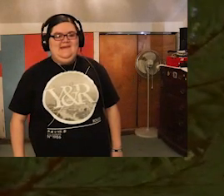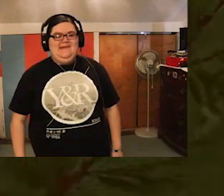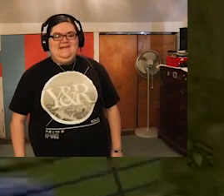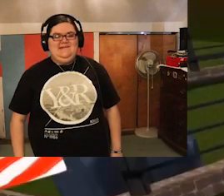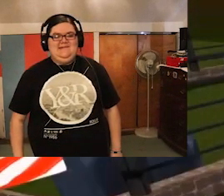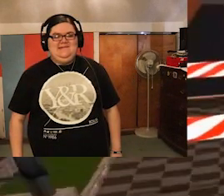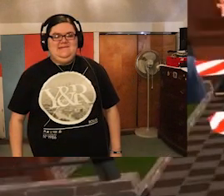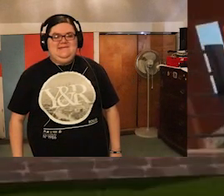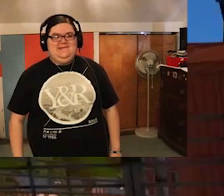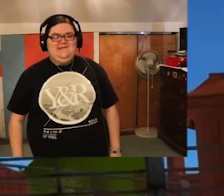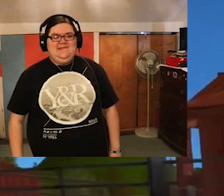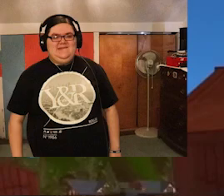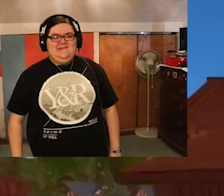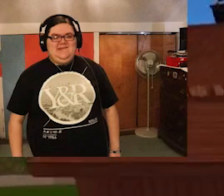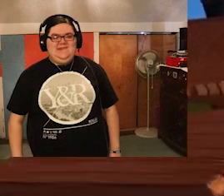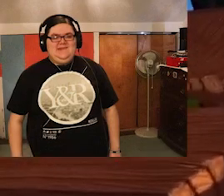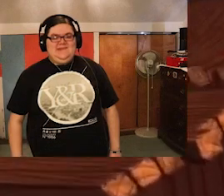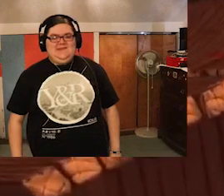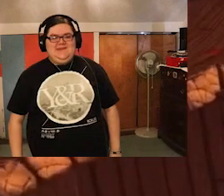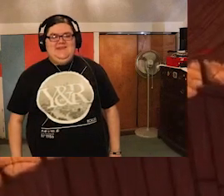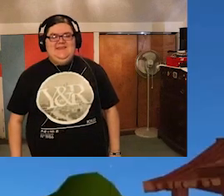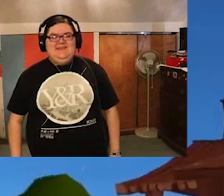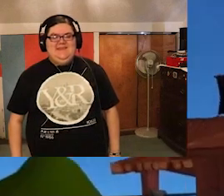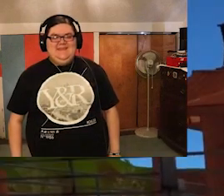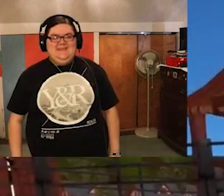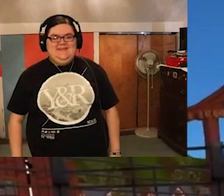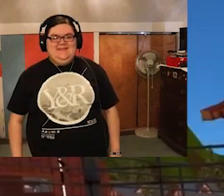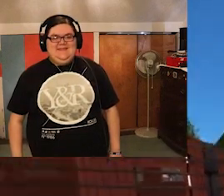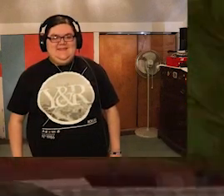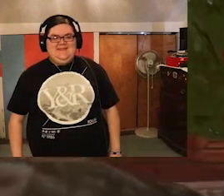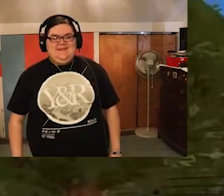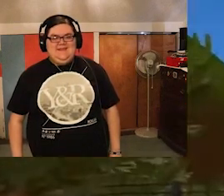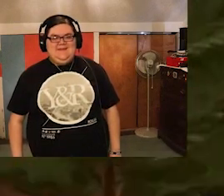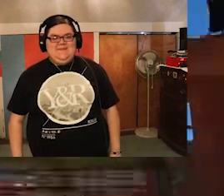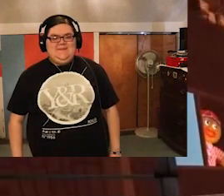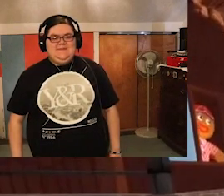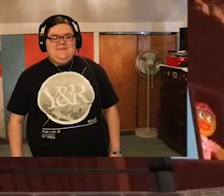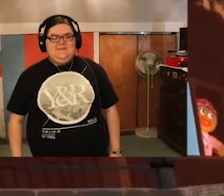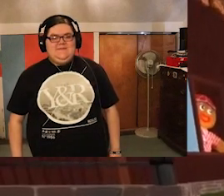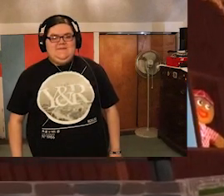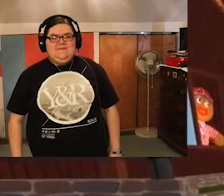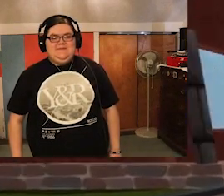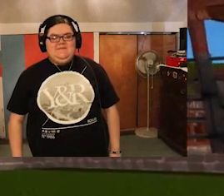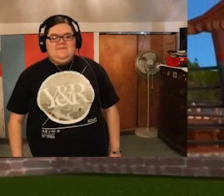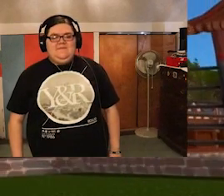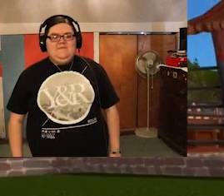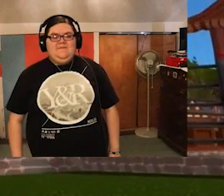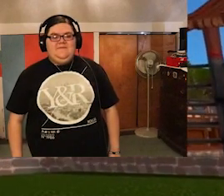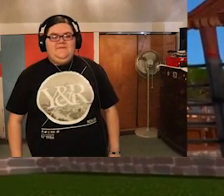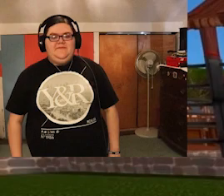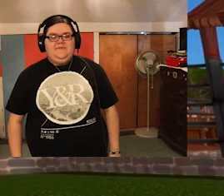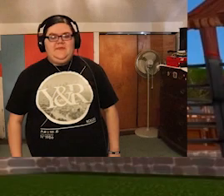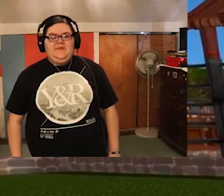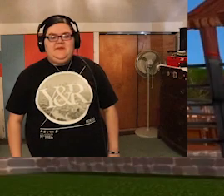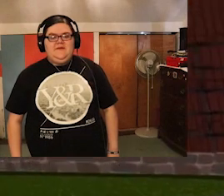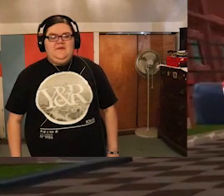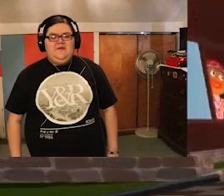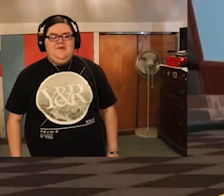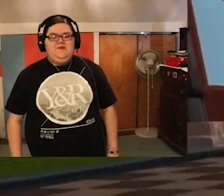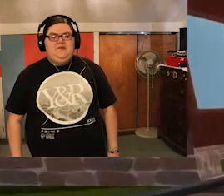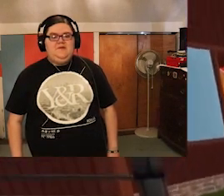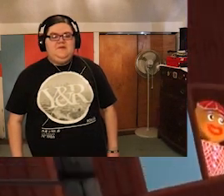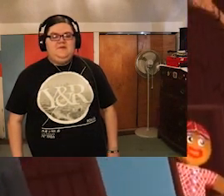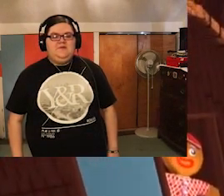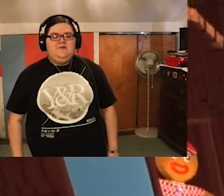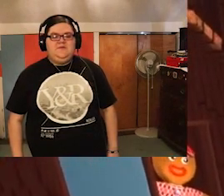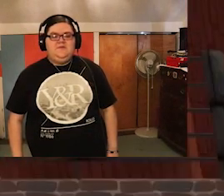watch out. Okay, so Josh is back to third. Watch out. What? Oh, they go. So where's the Holy Quan in this? At the end. Yeah, it